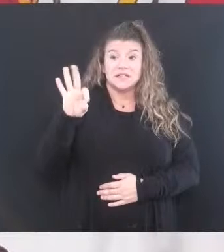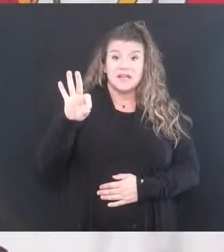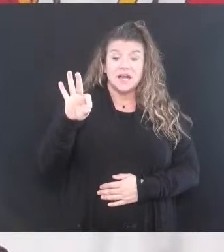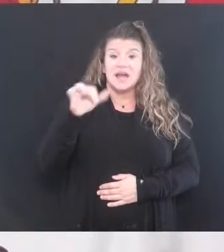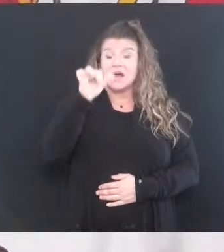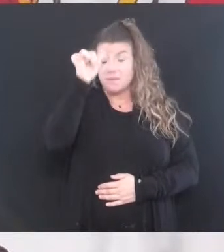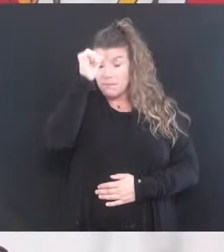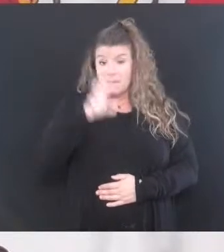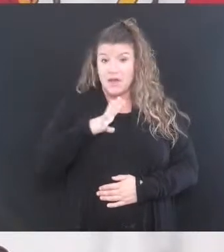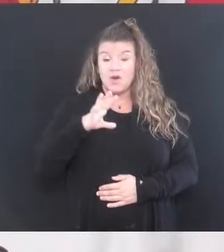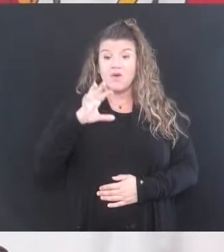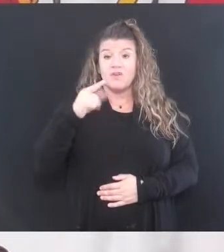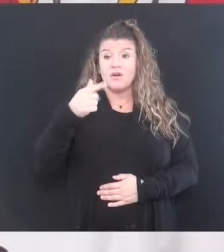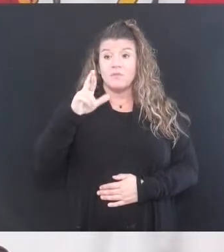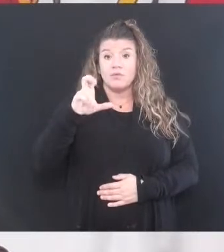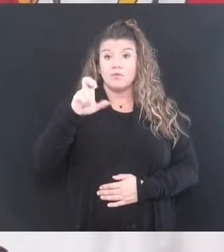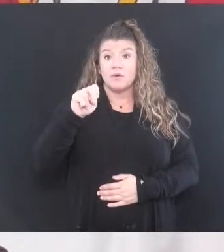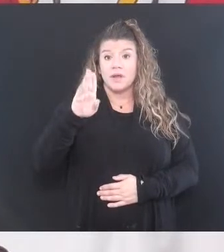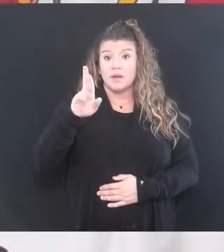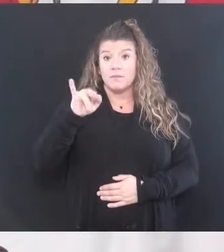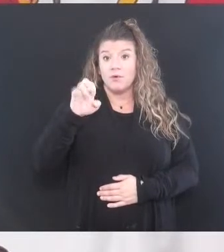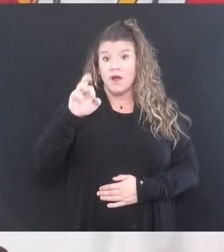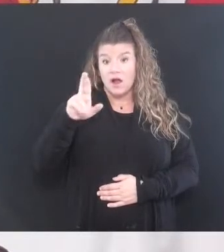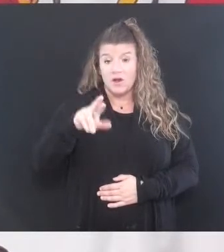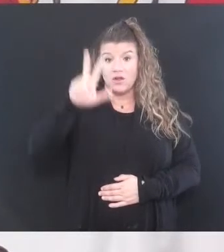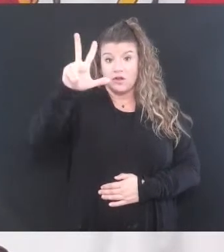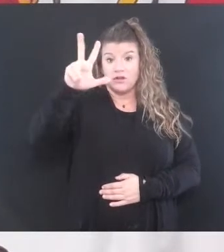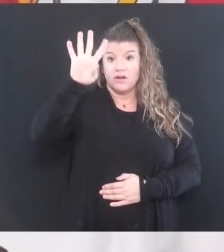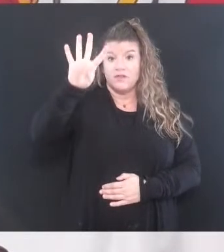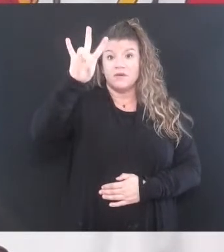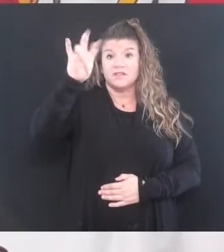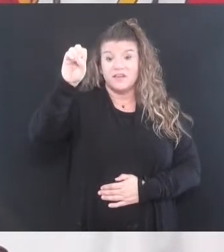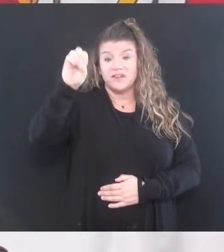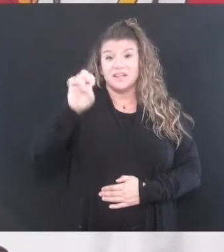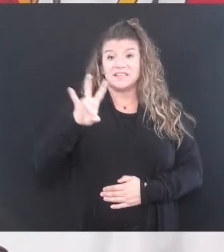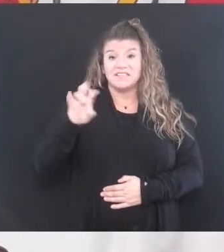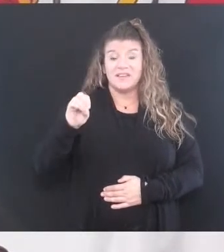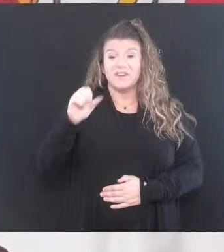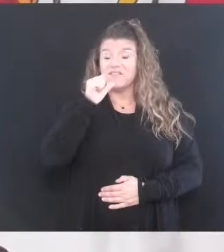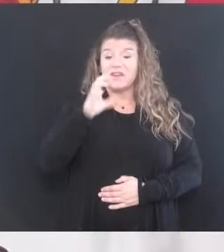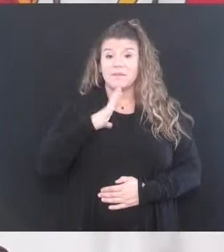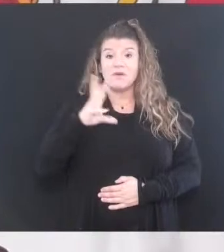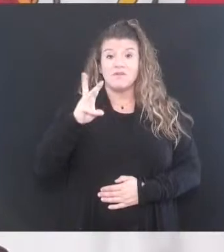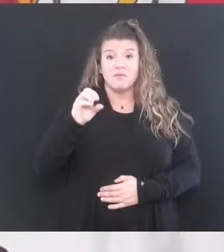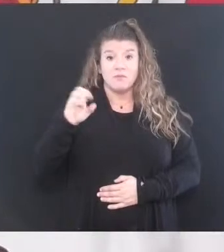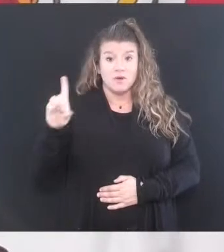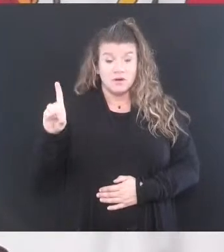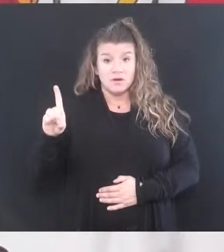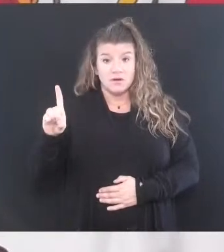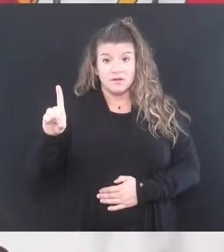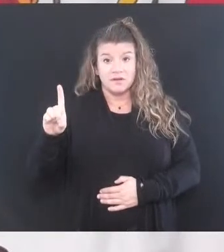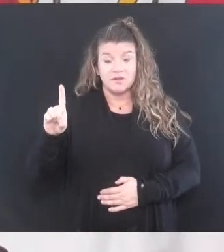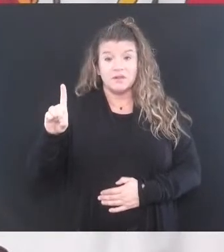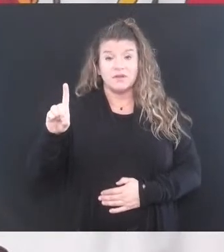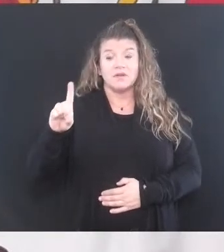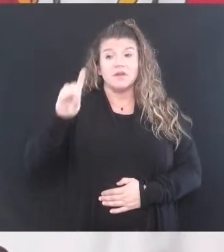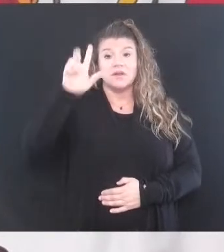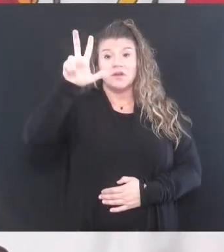69-year-old male from Greenbrier County. Our 3,470th death is a 70-year-old female from Wood County.